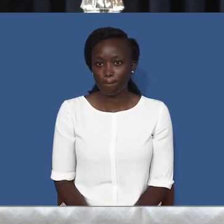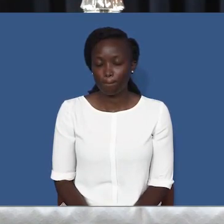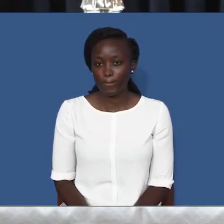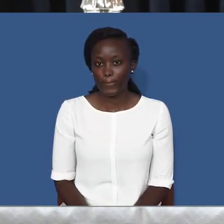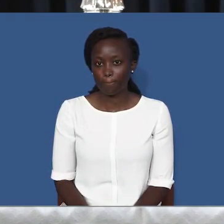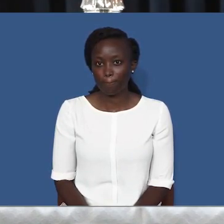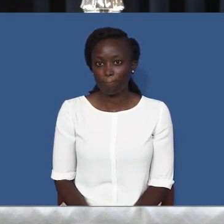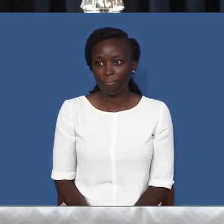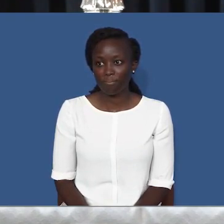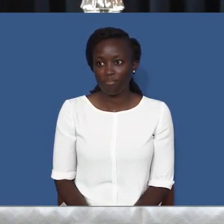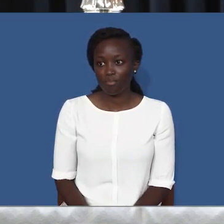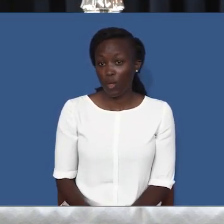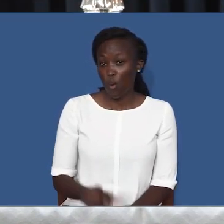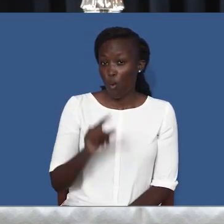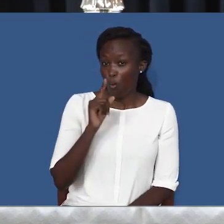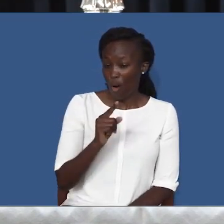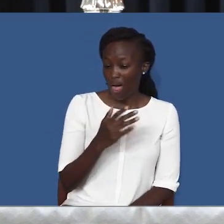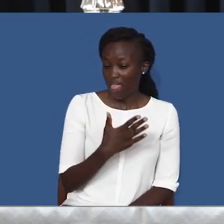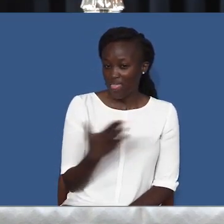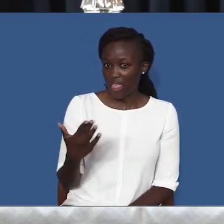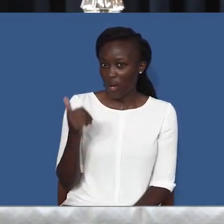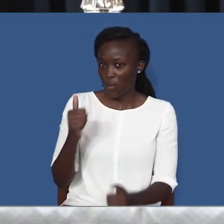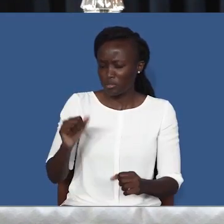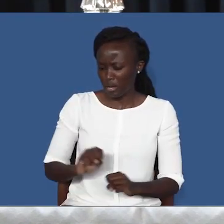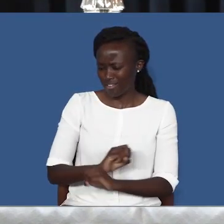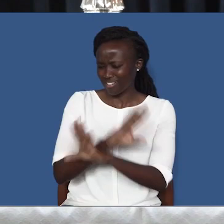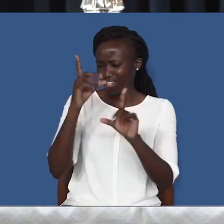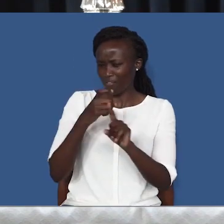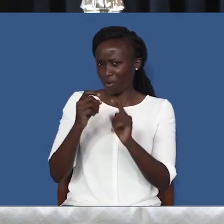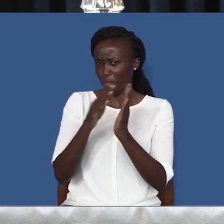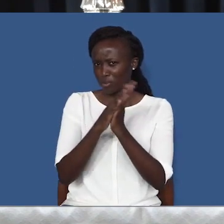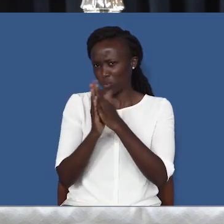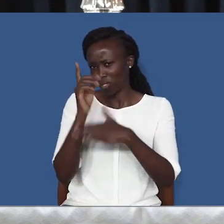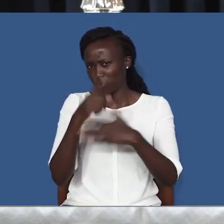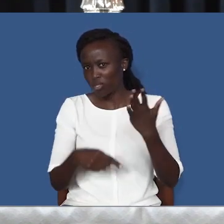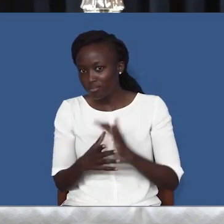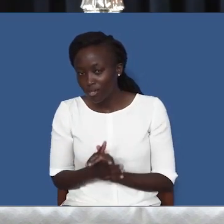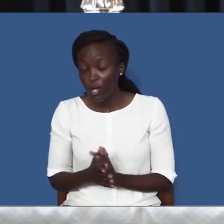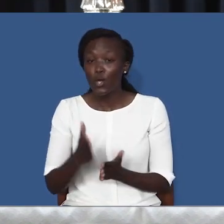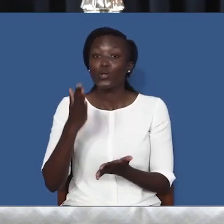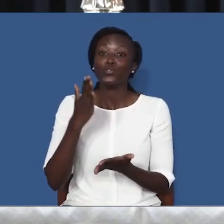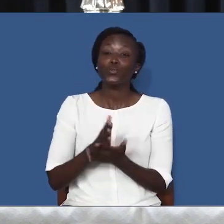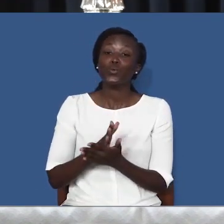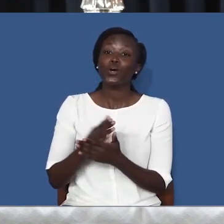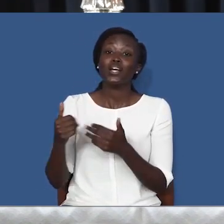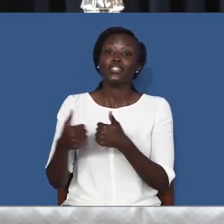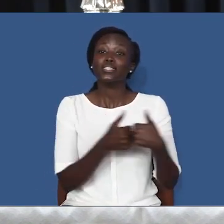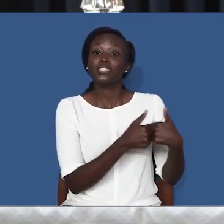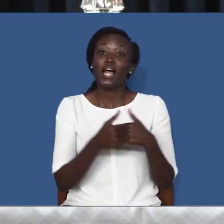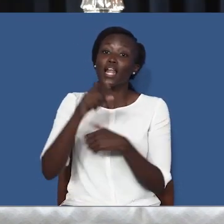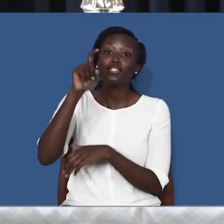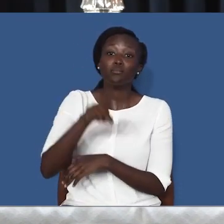one thing that stands out in this parable is that storms will always come. It doesn't matter what type